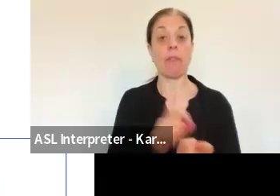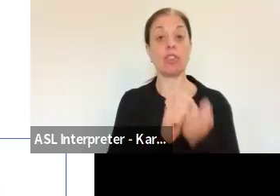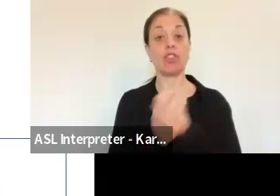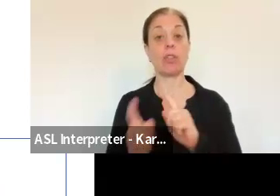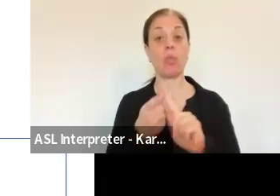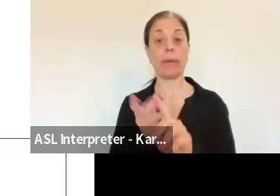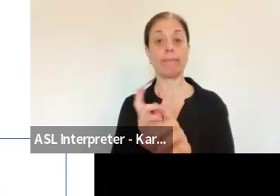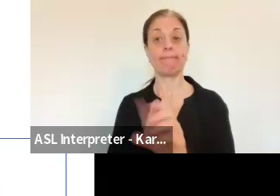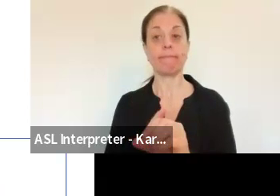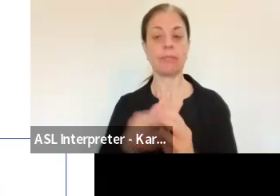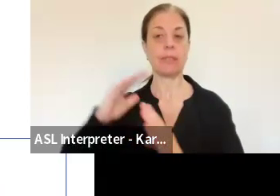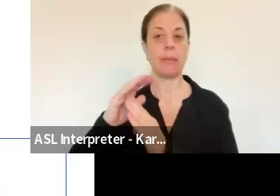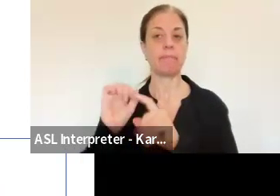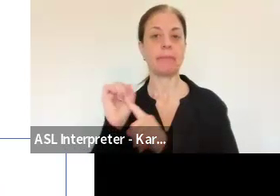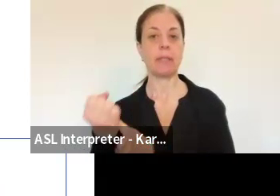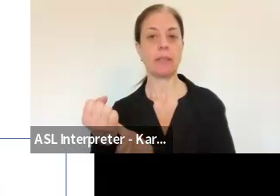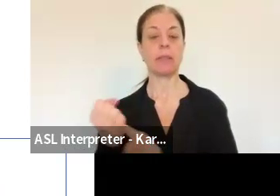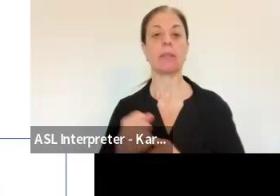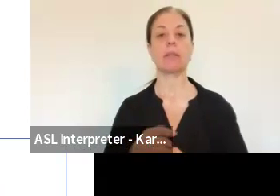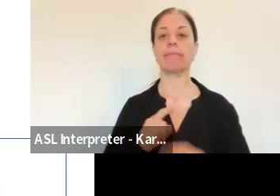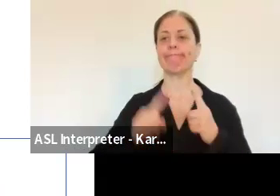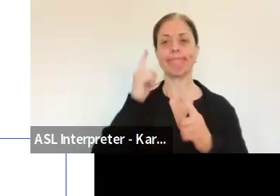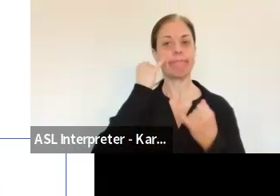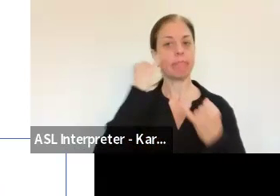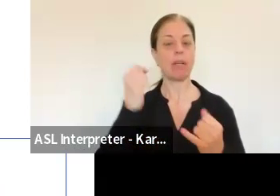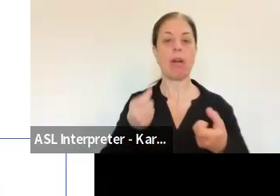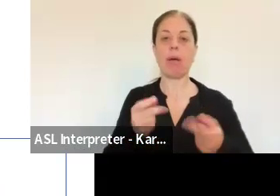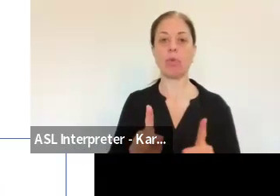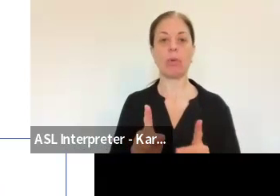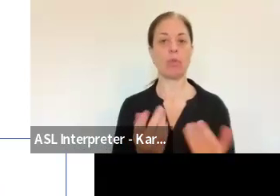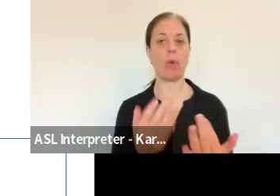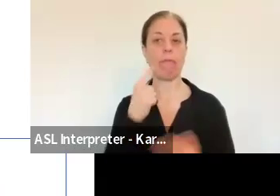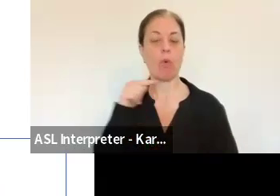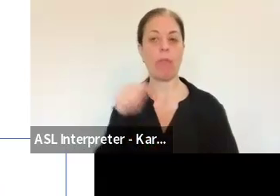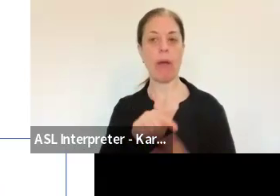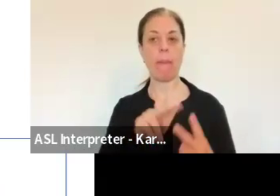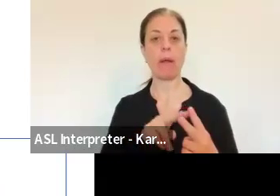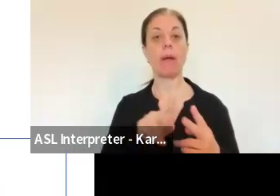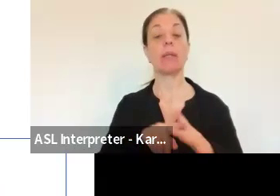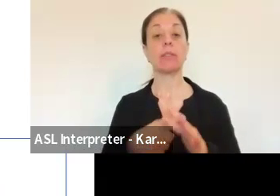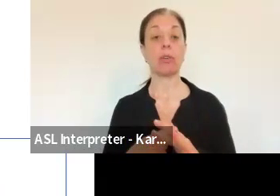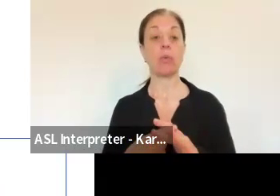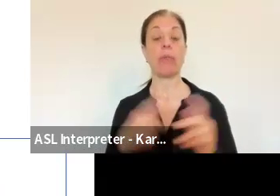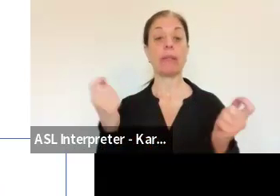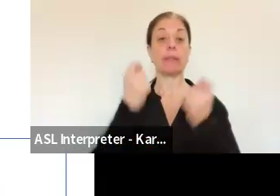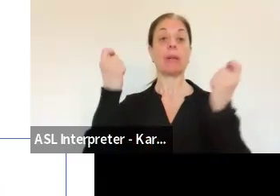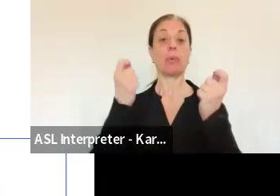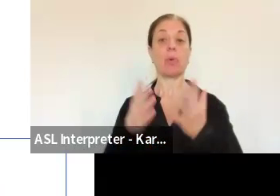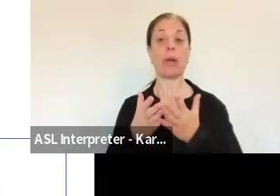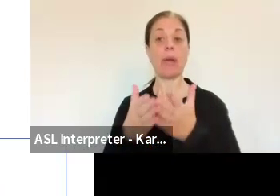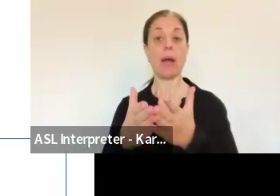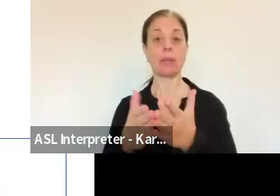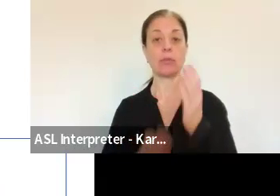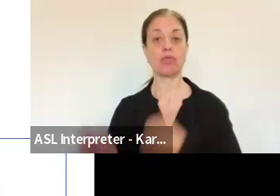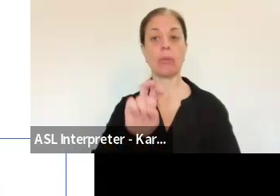an exclusive society. Unimaginable opportunities await them, starting with a celebratory yacht trip to